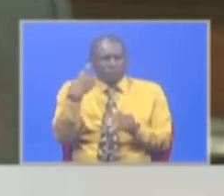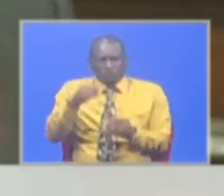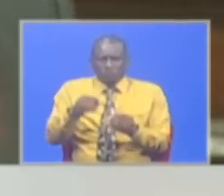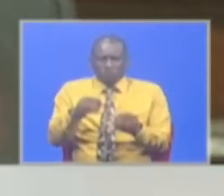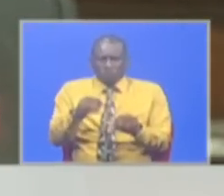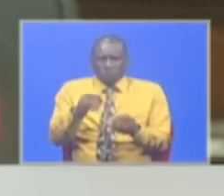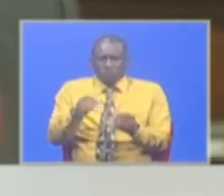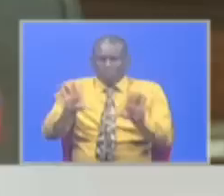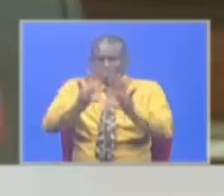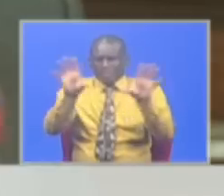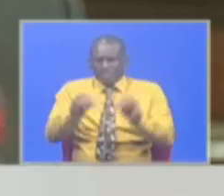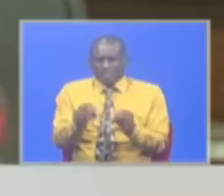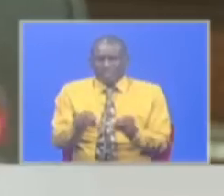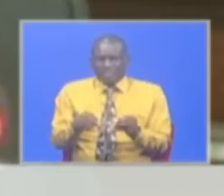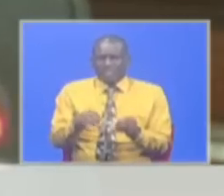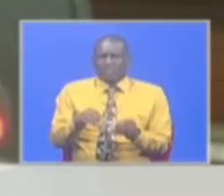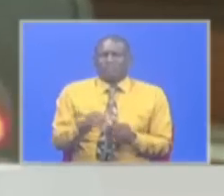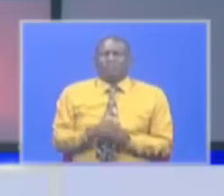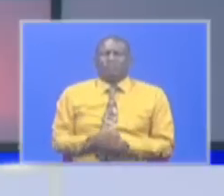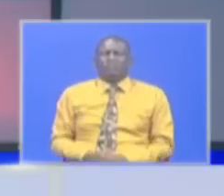Leila Mohammed, NTV.